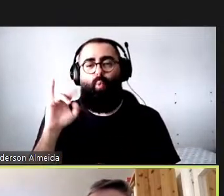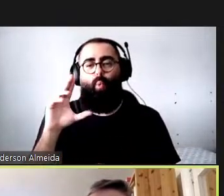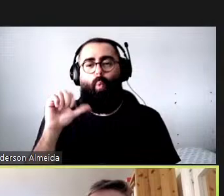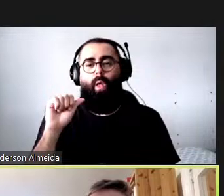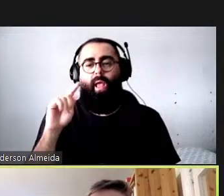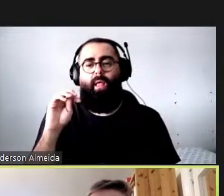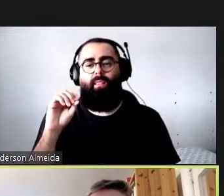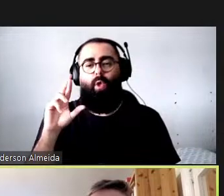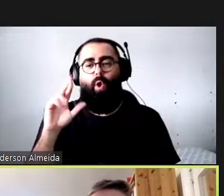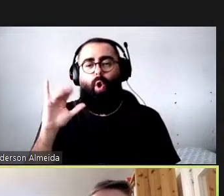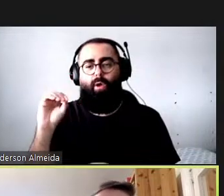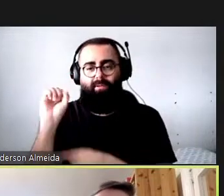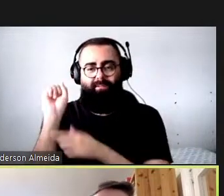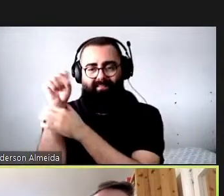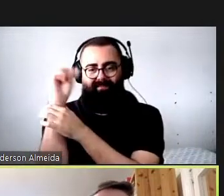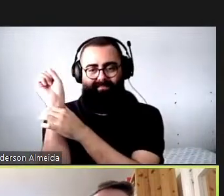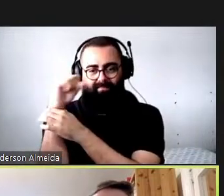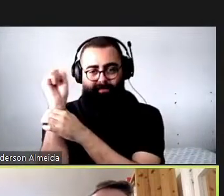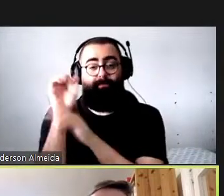takes the idea that